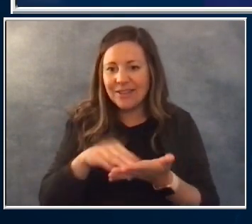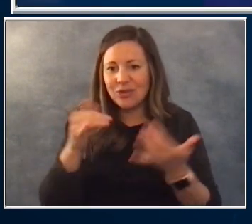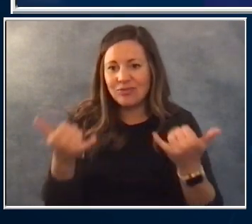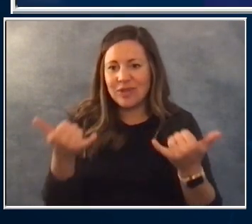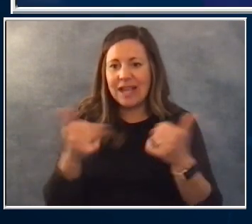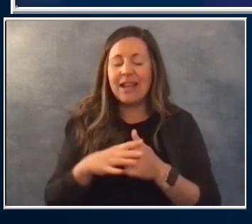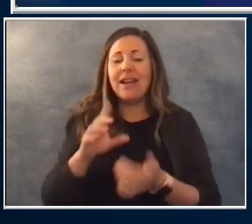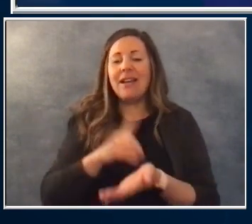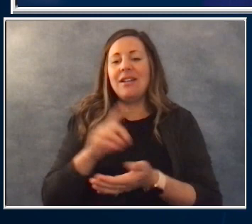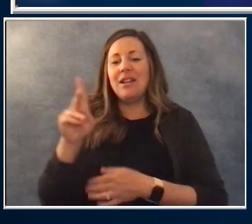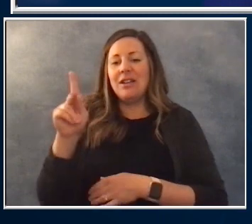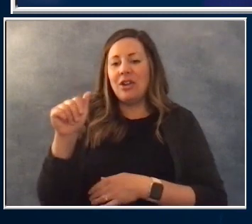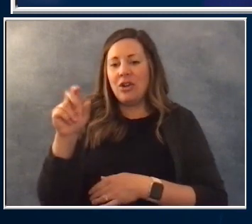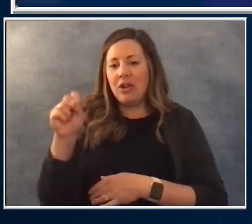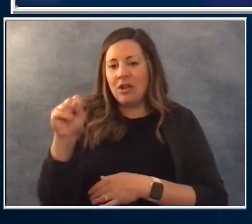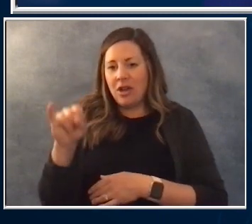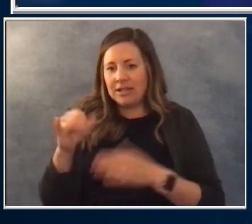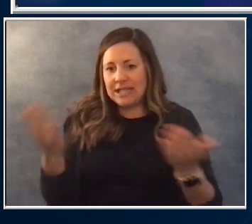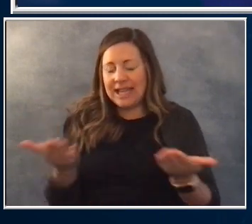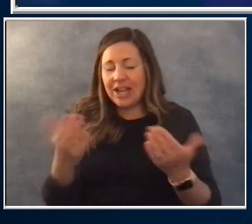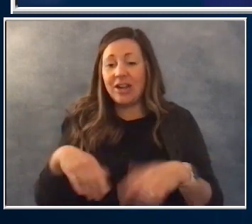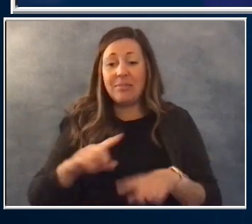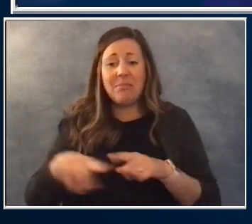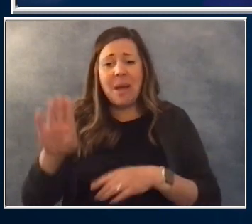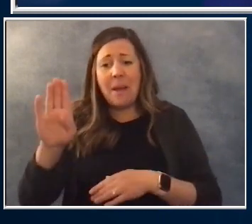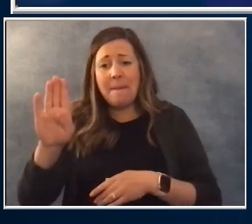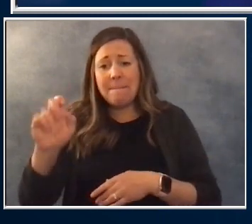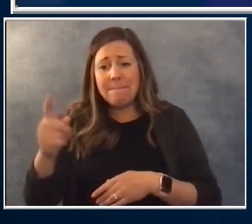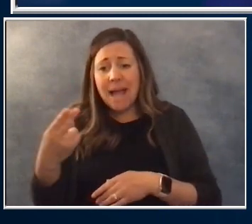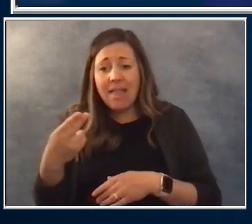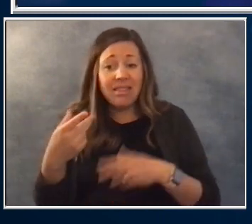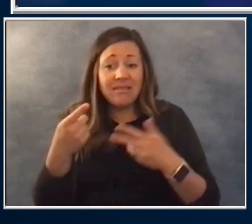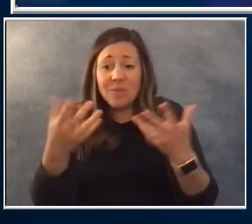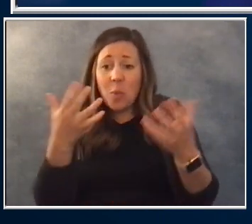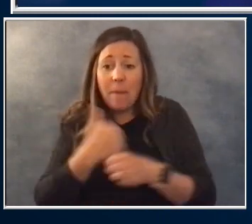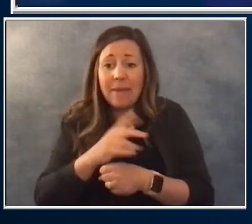today's takeaway from you, Beth. What do you want our audience to know?